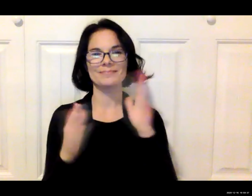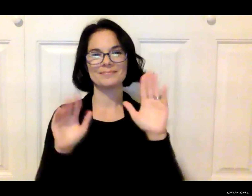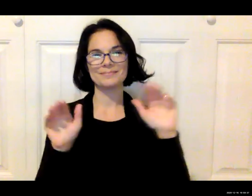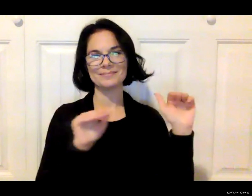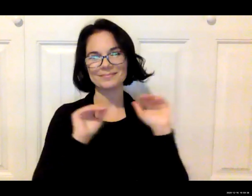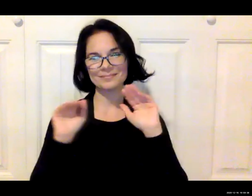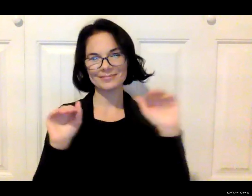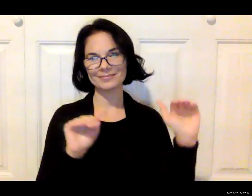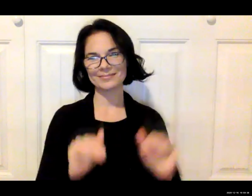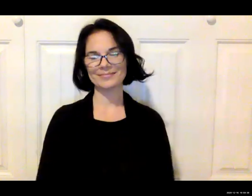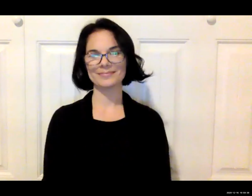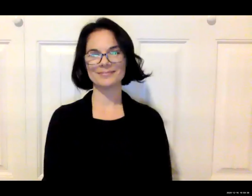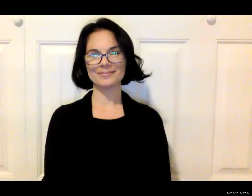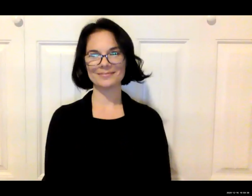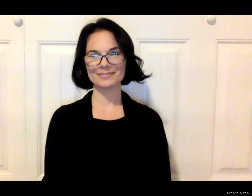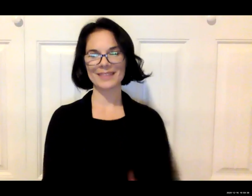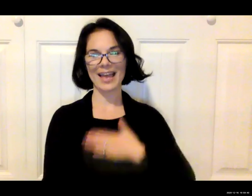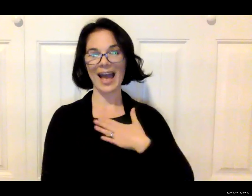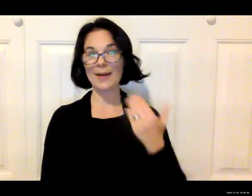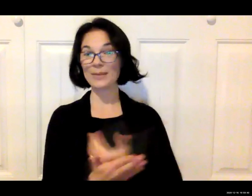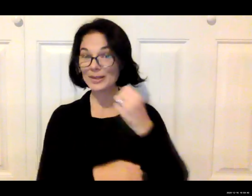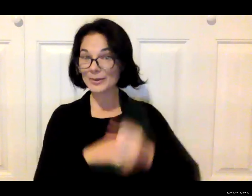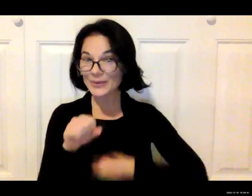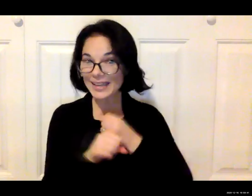And Happy New Year, huh?